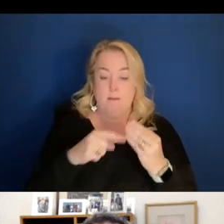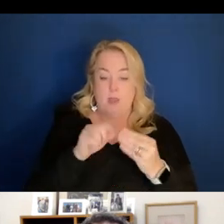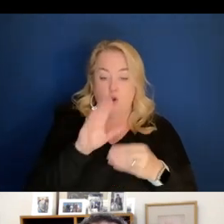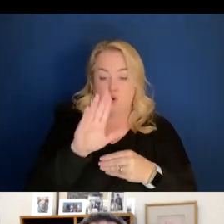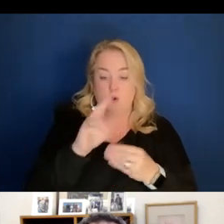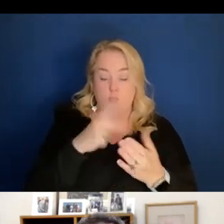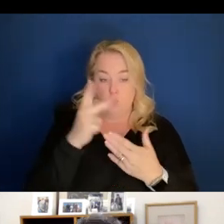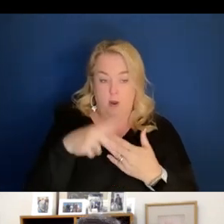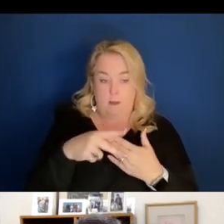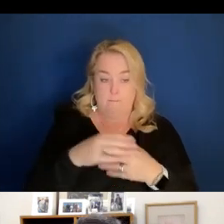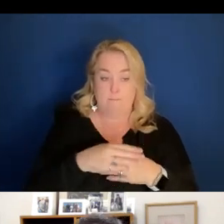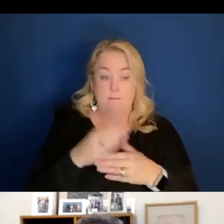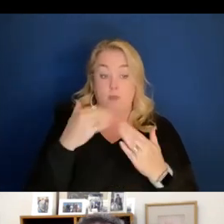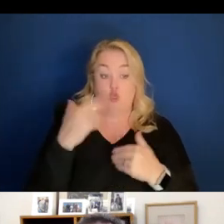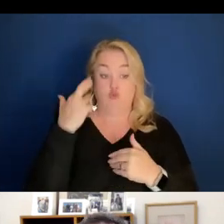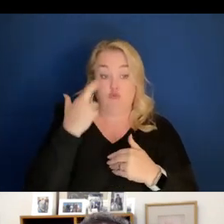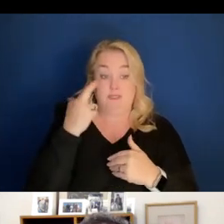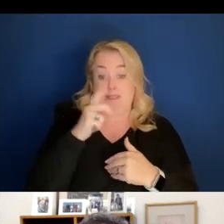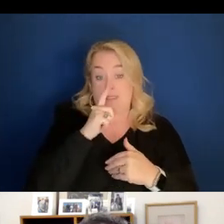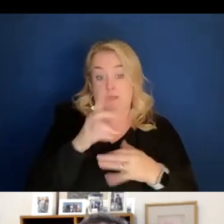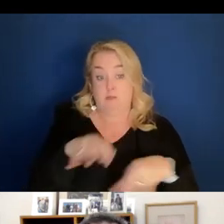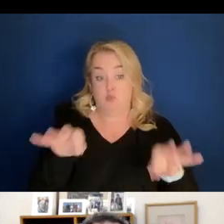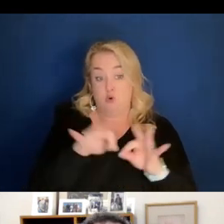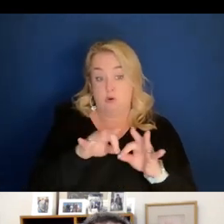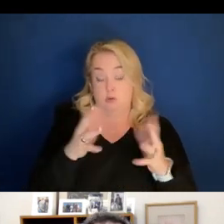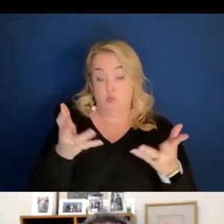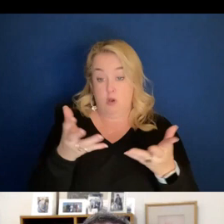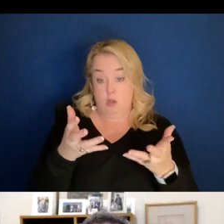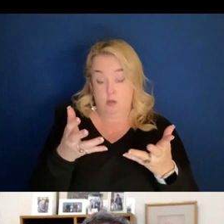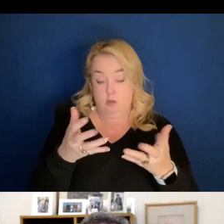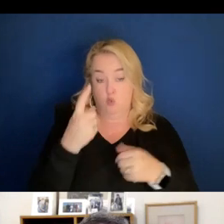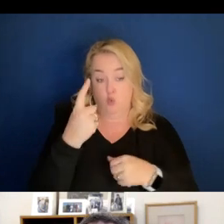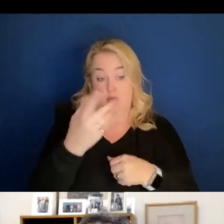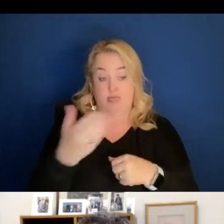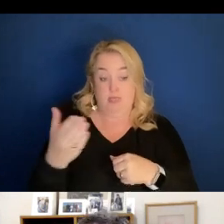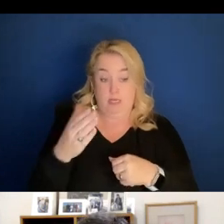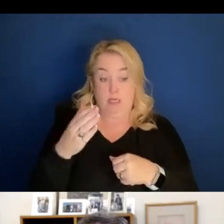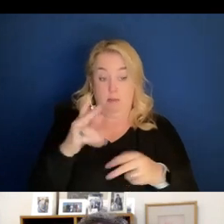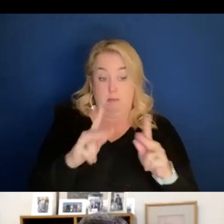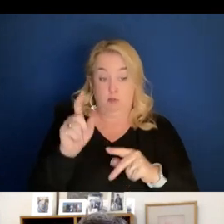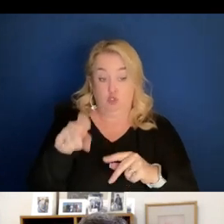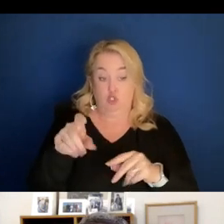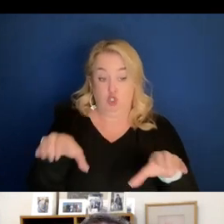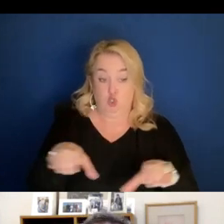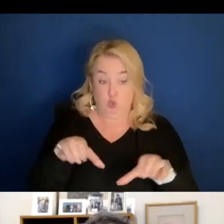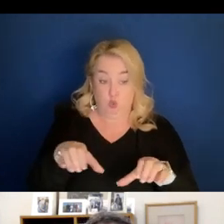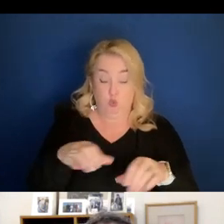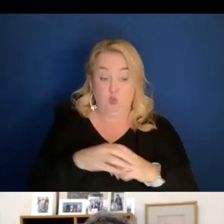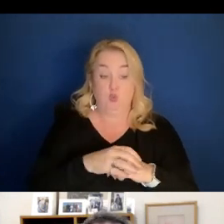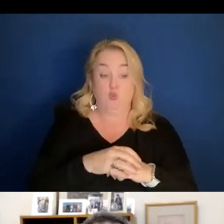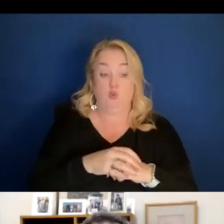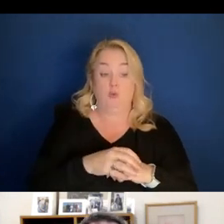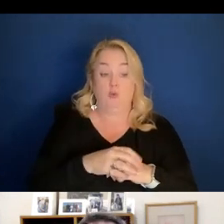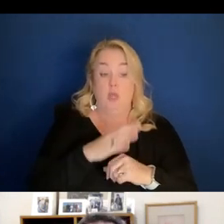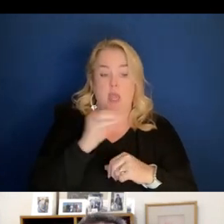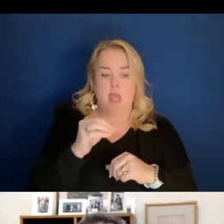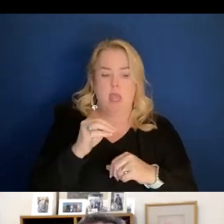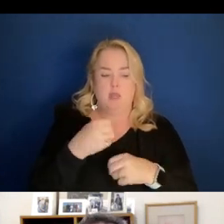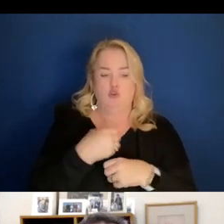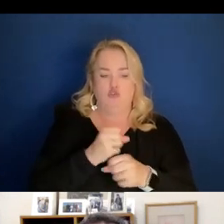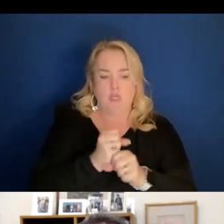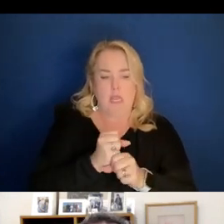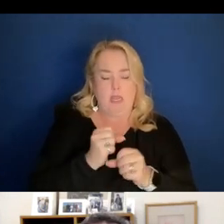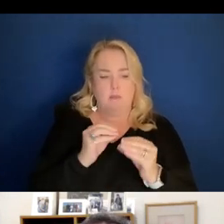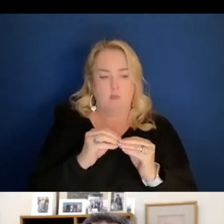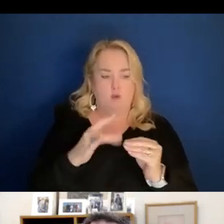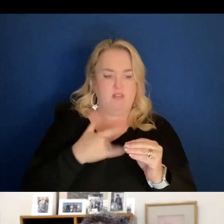your program. The reason it's important is, the one thing people should do is, the call to action, and then creating a sense of urgency. One